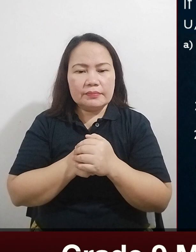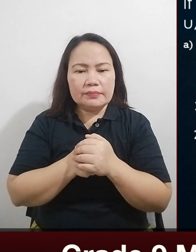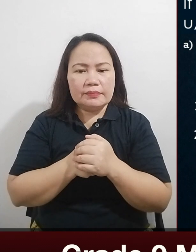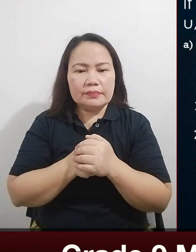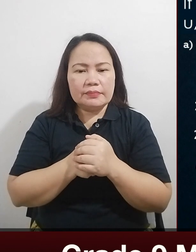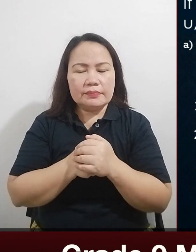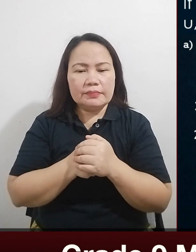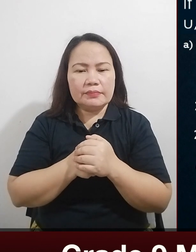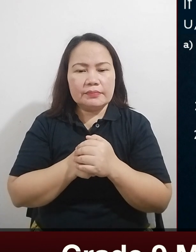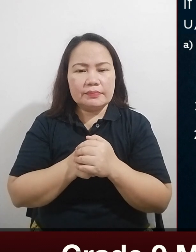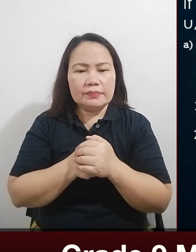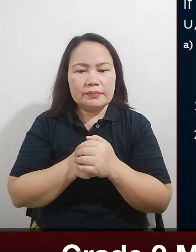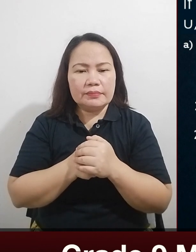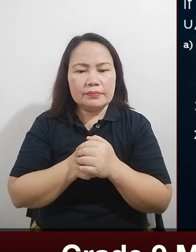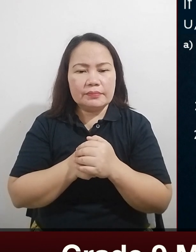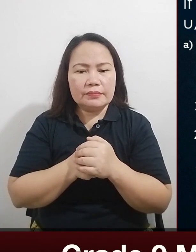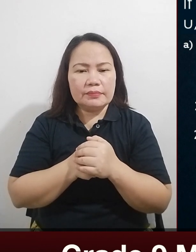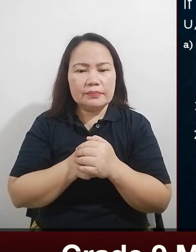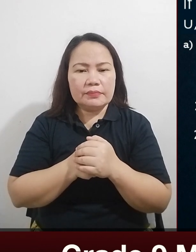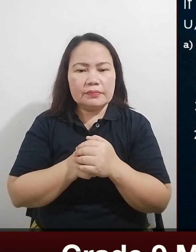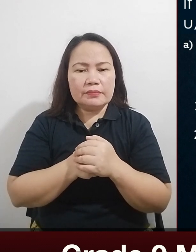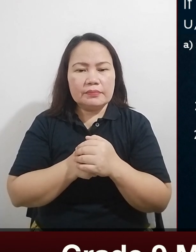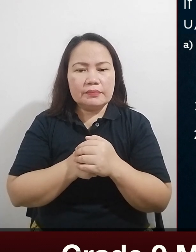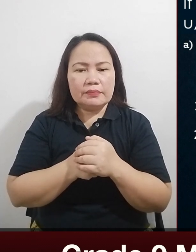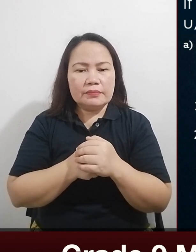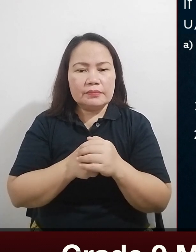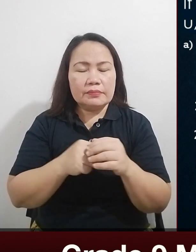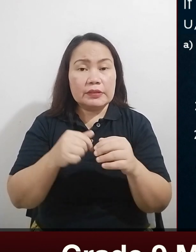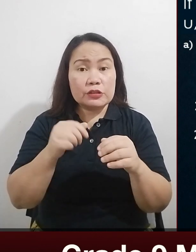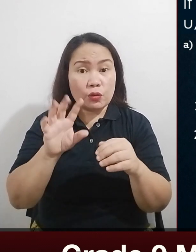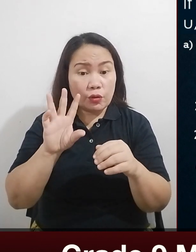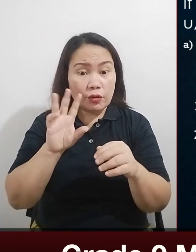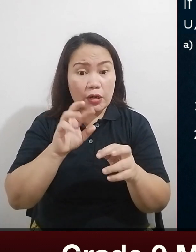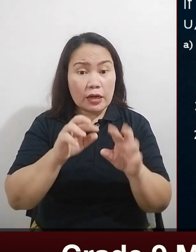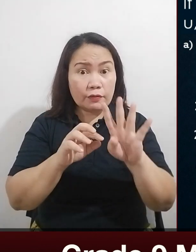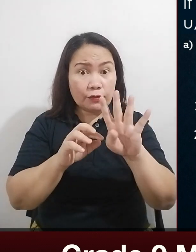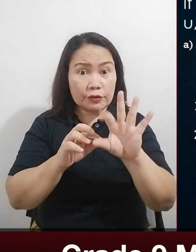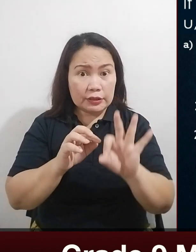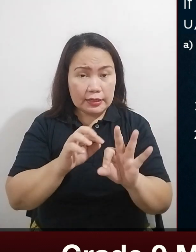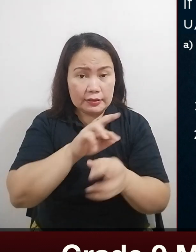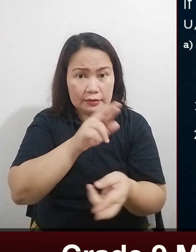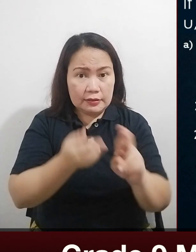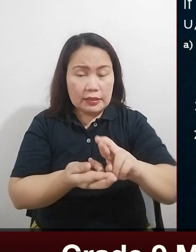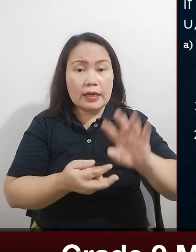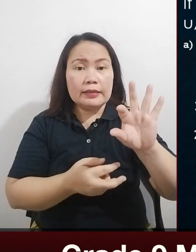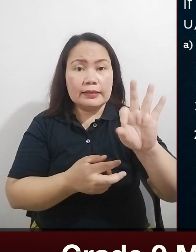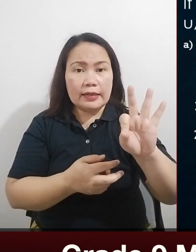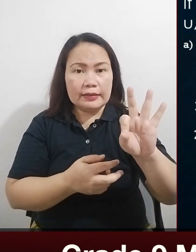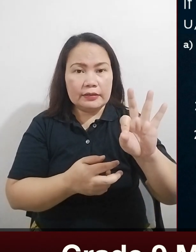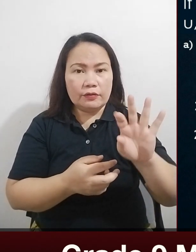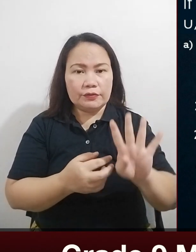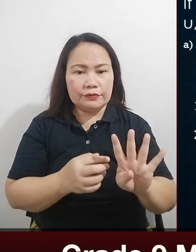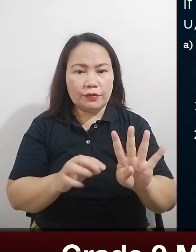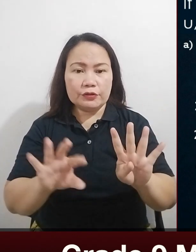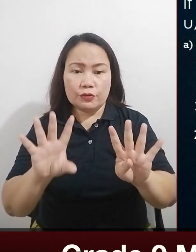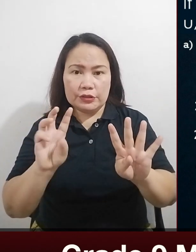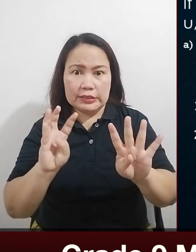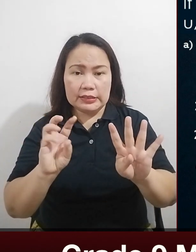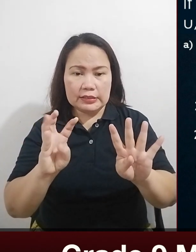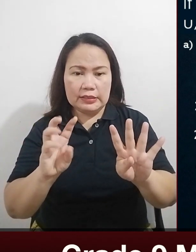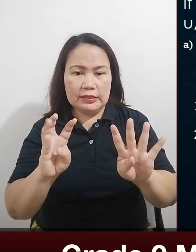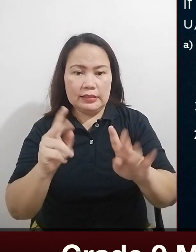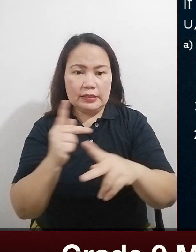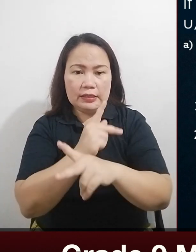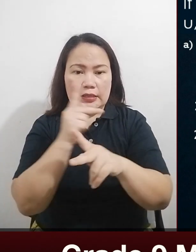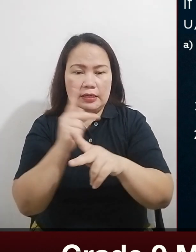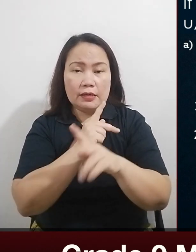din proceed sa multiplication. So, that is 16 times 9 over 4. So, 16 divide 4, that